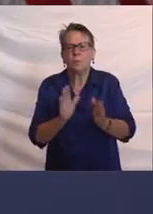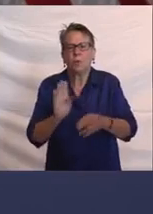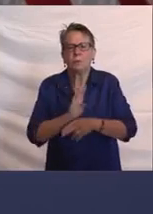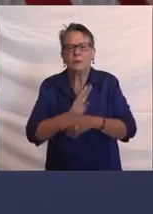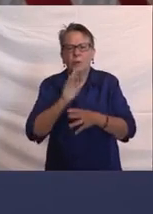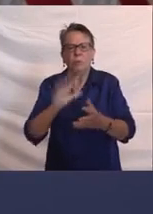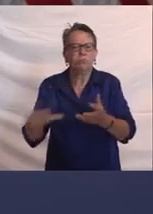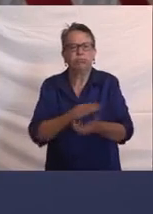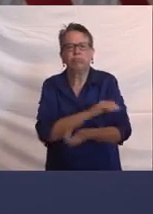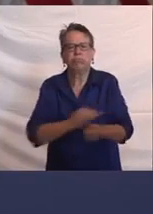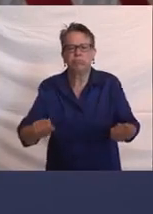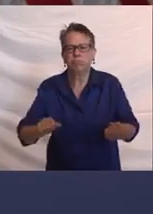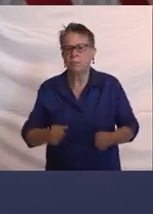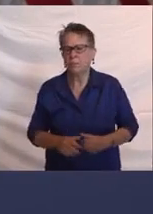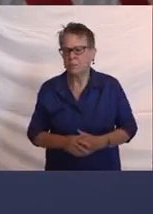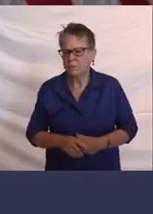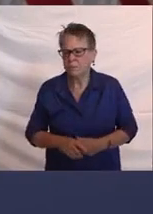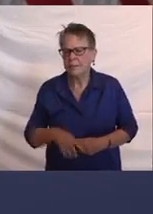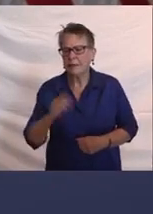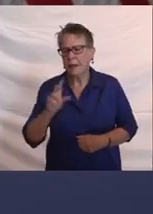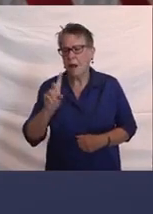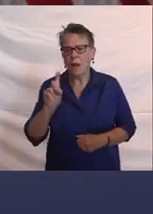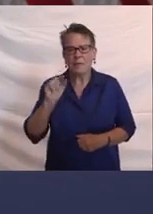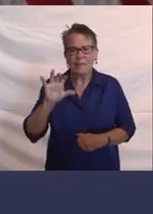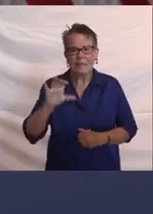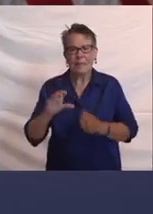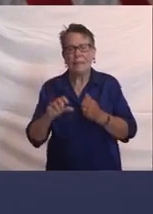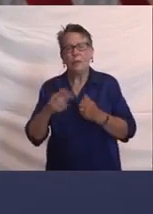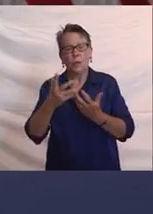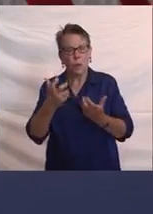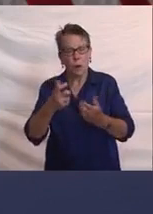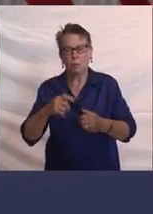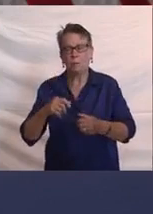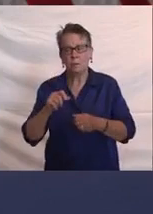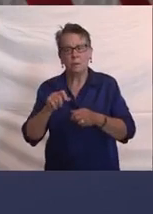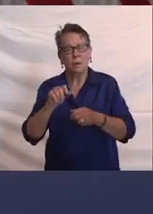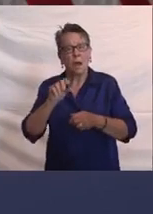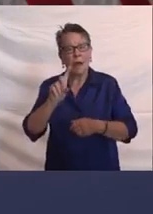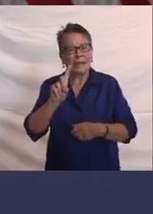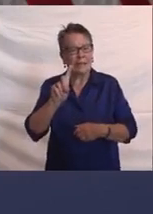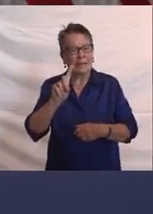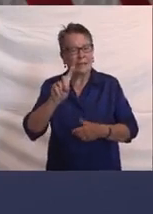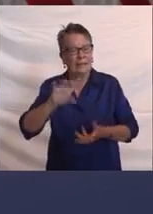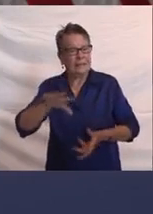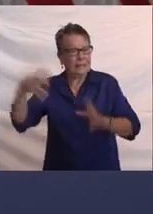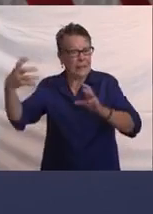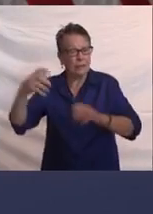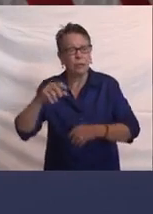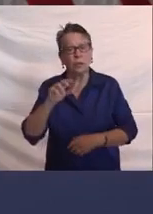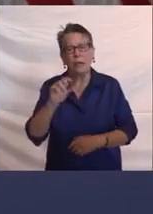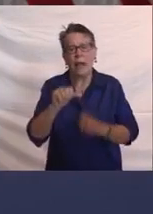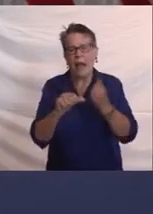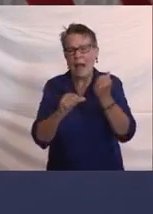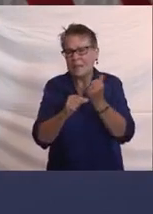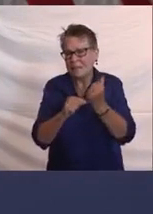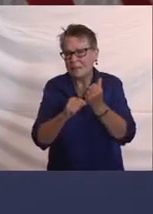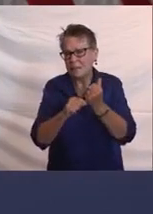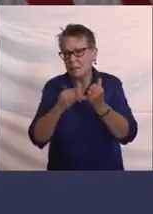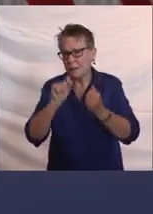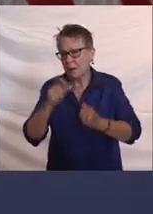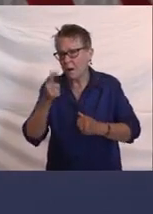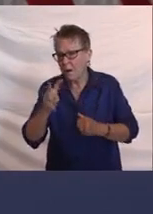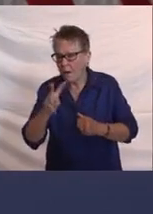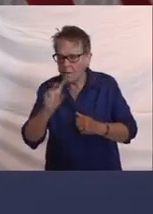impacted counties and towns and build out their project worksheets for eligible reimbursements, whether that's debris management,